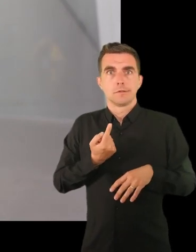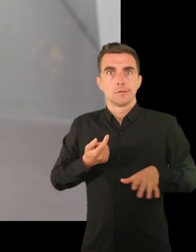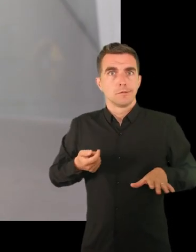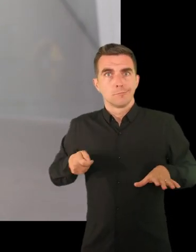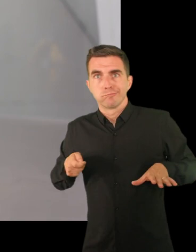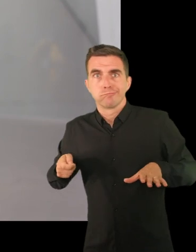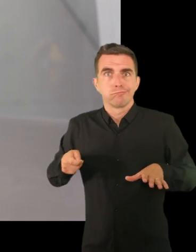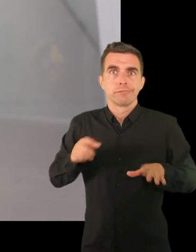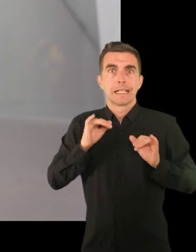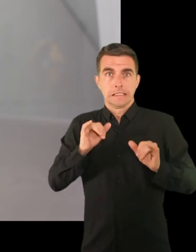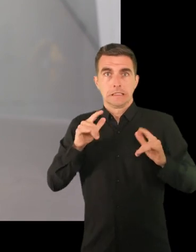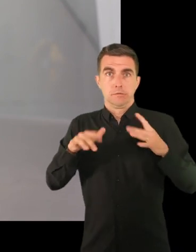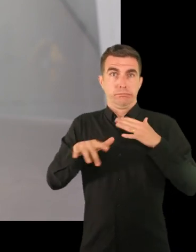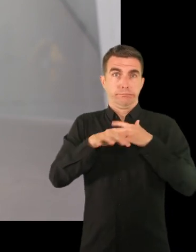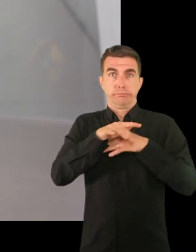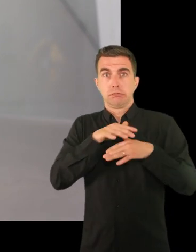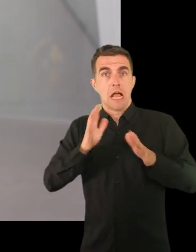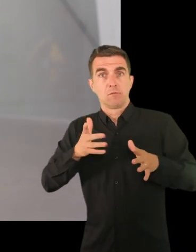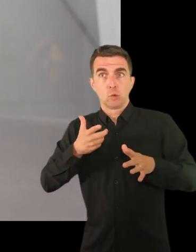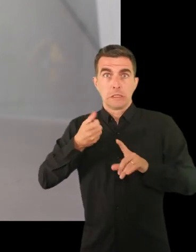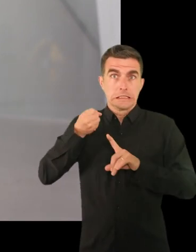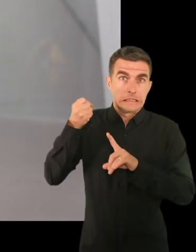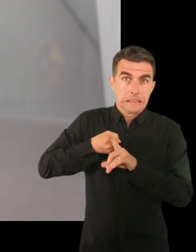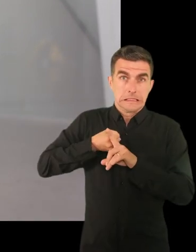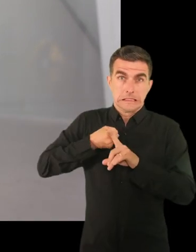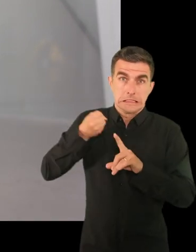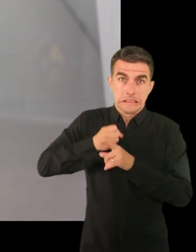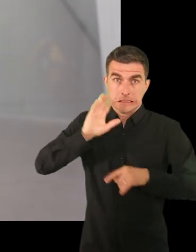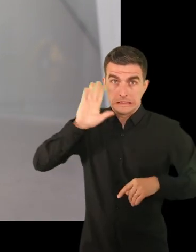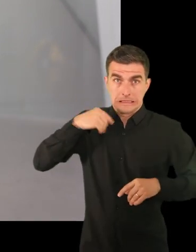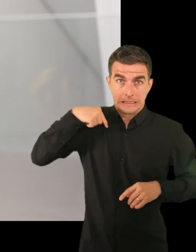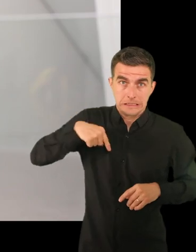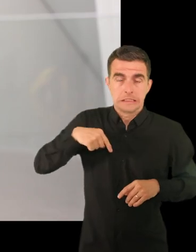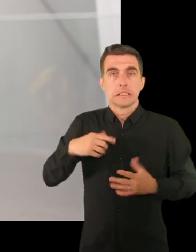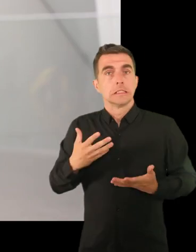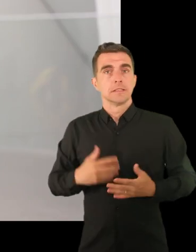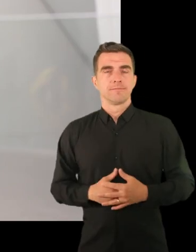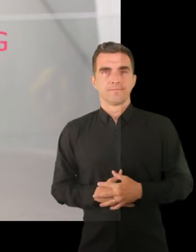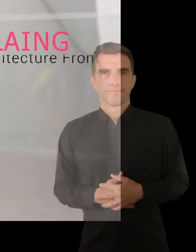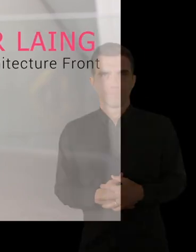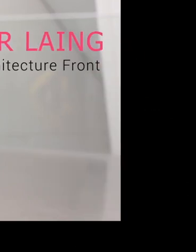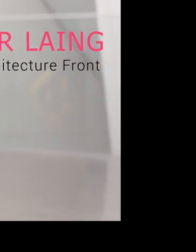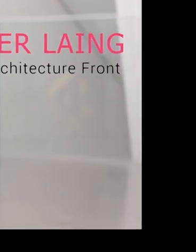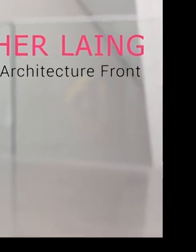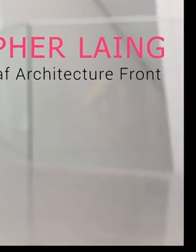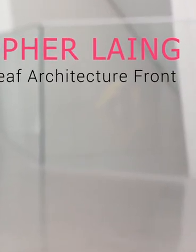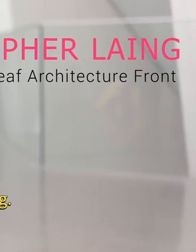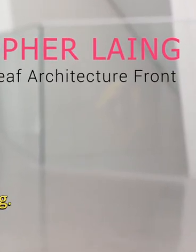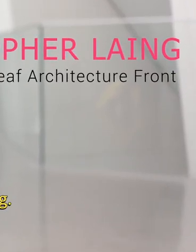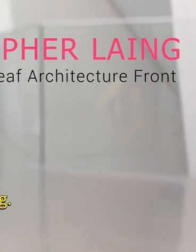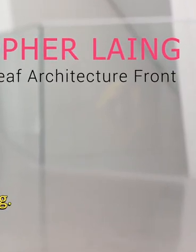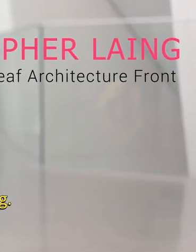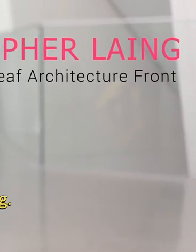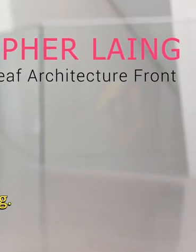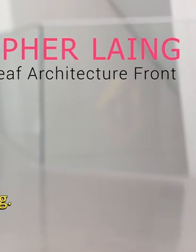only wheelchair user in the room and you have to overly advocate for yourself. Christopher signs. The sight lines here are very good. It's